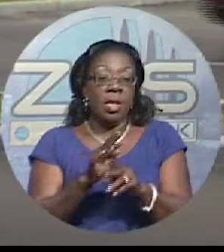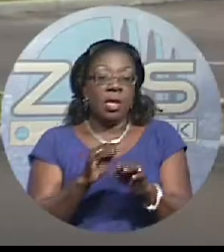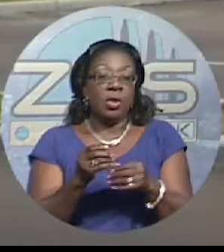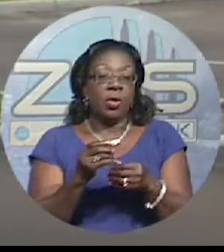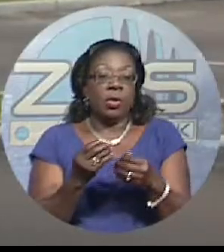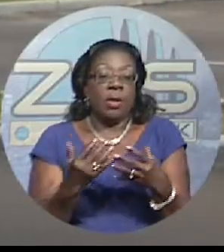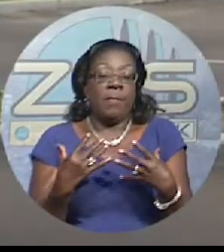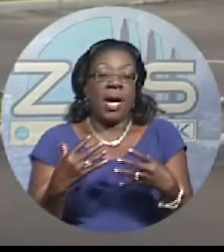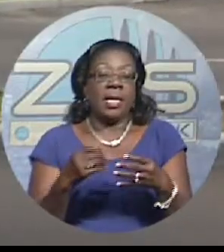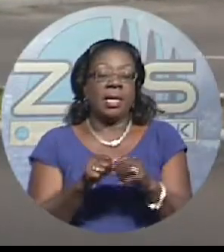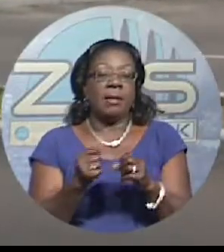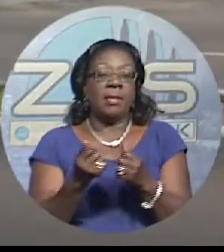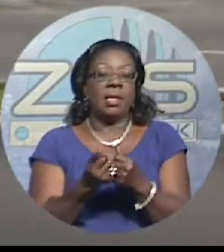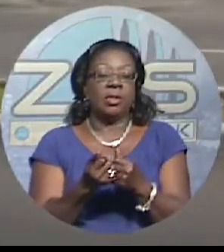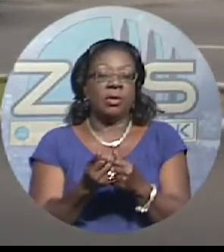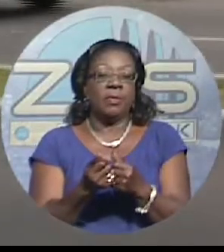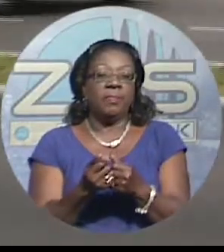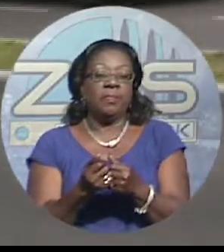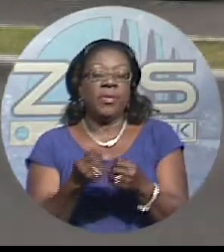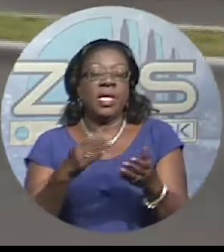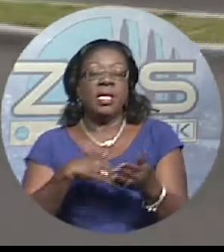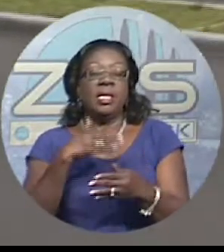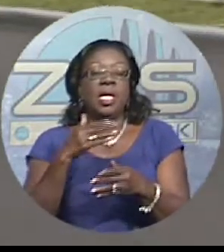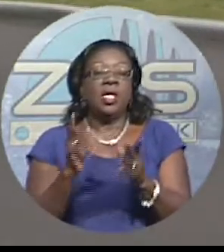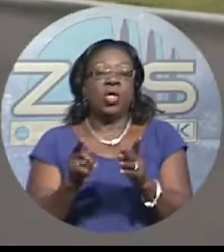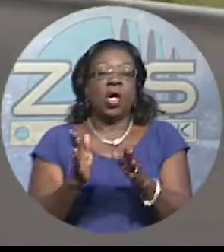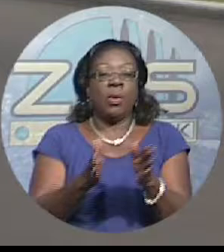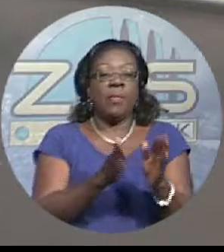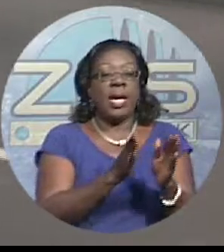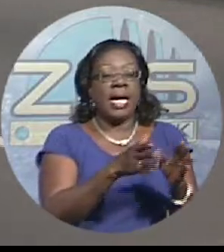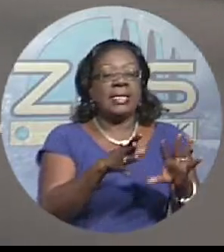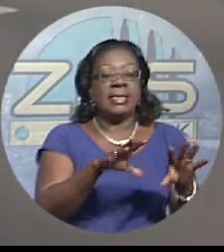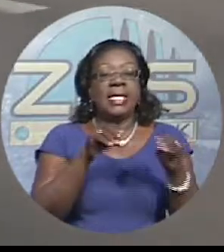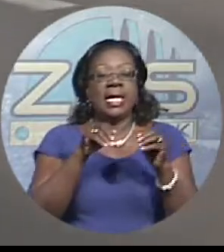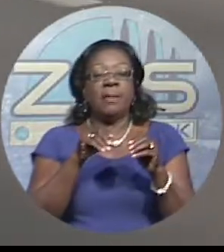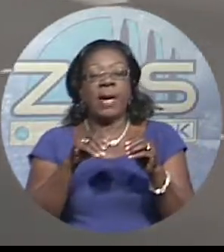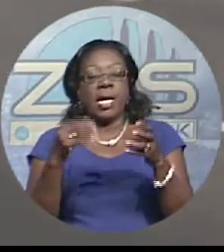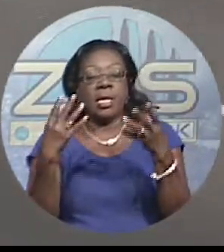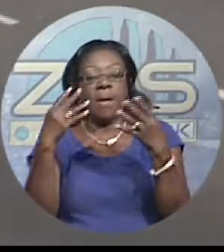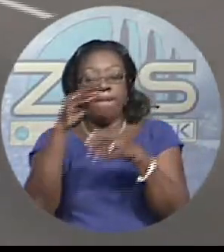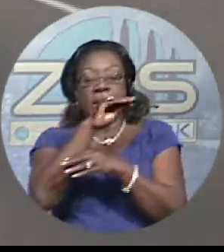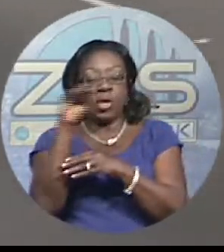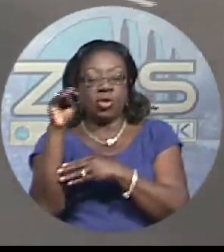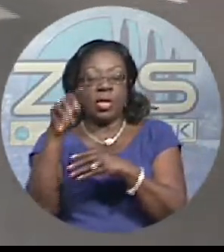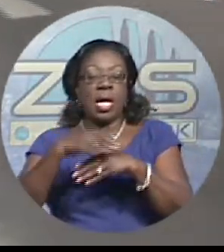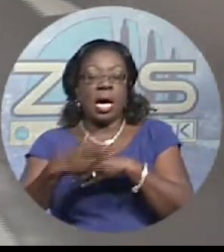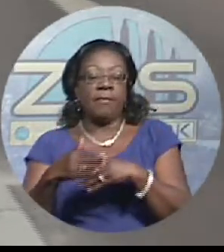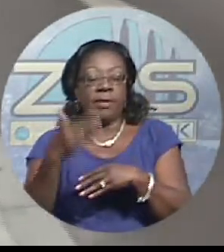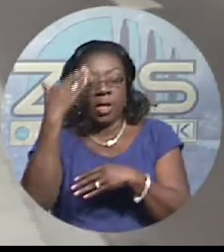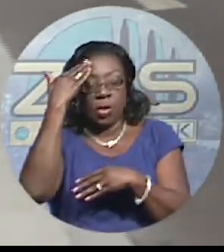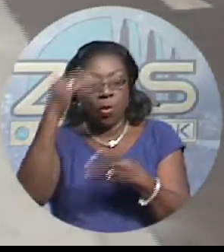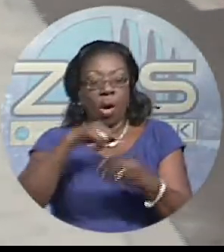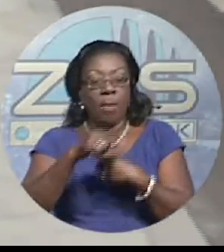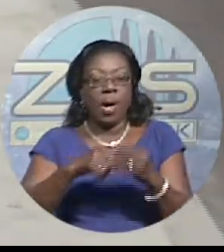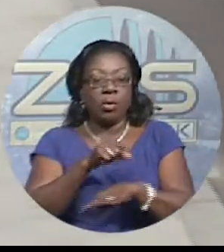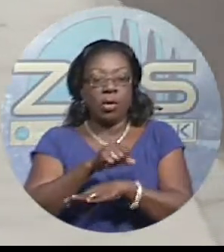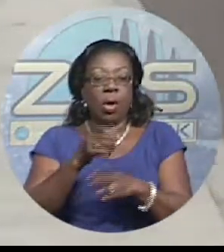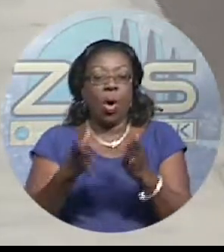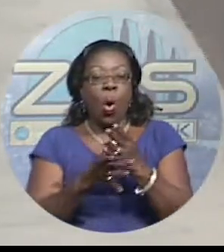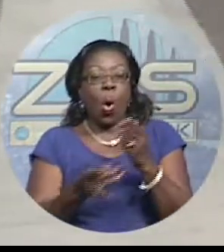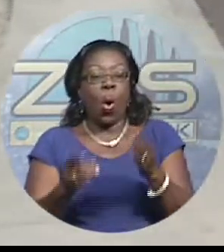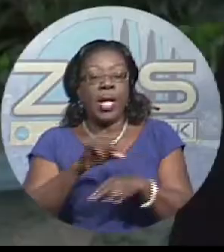panic. Minister Dorset outlines actions taken by the ministry after being made aware of that spill. Based on